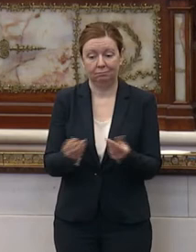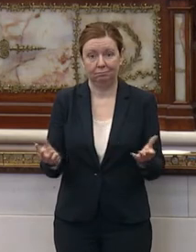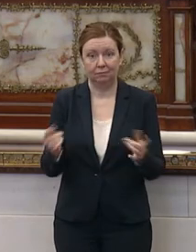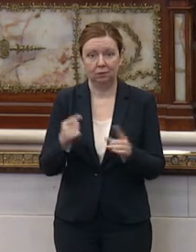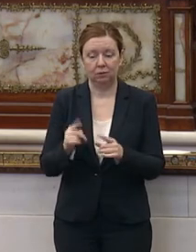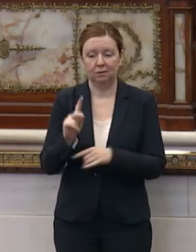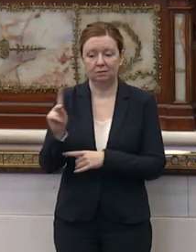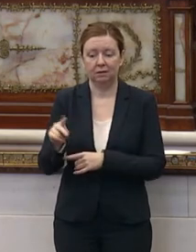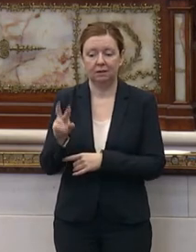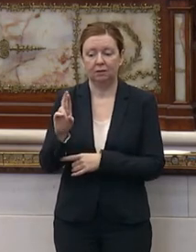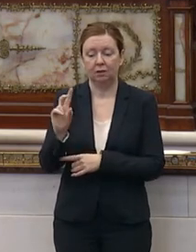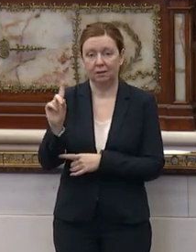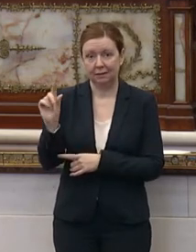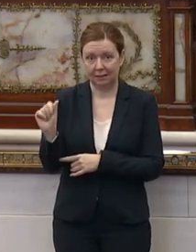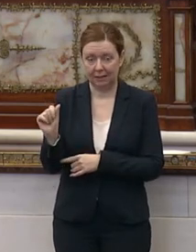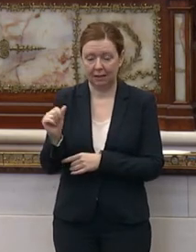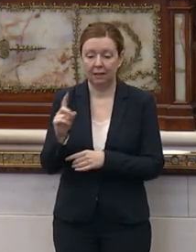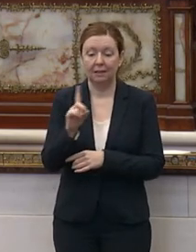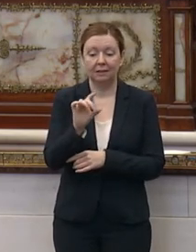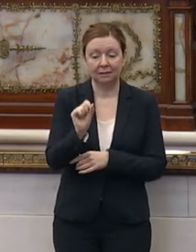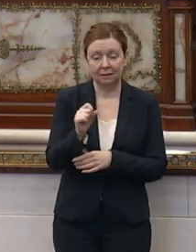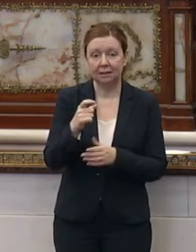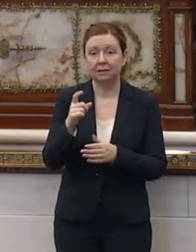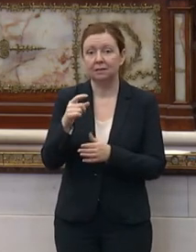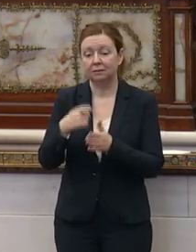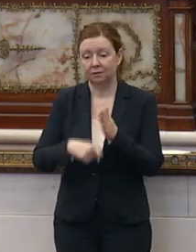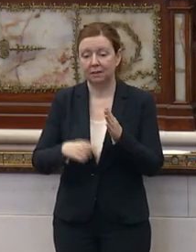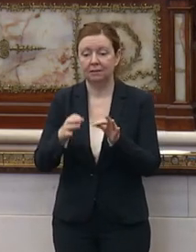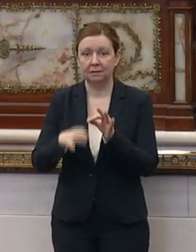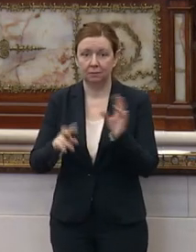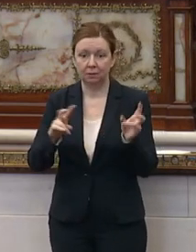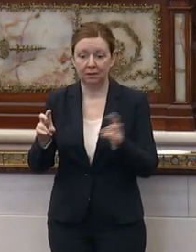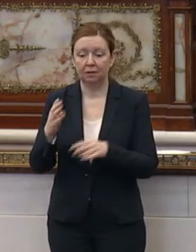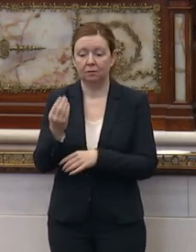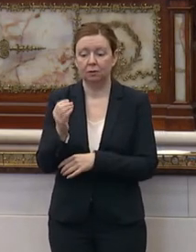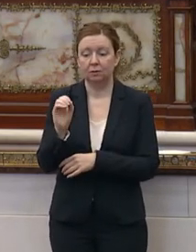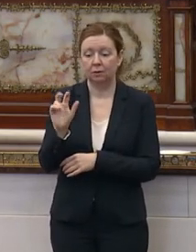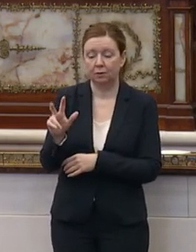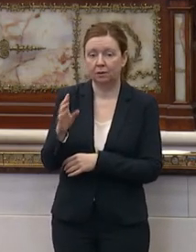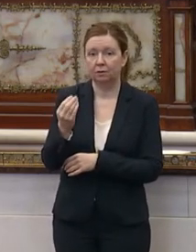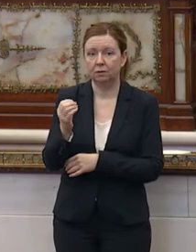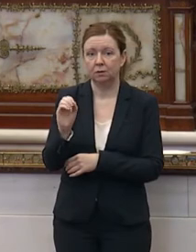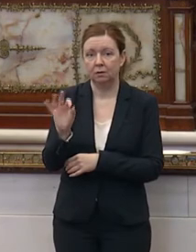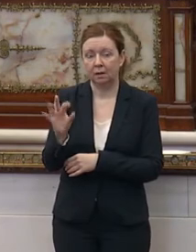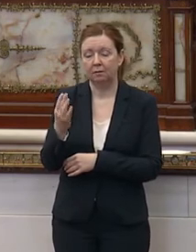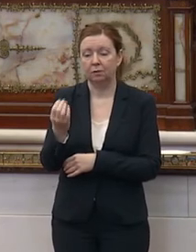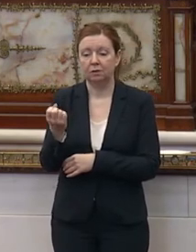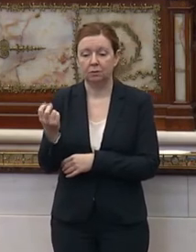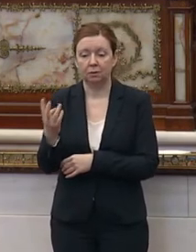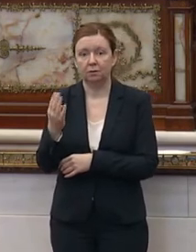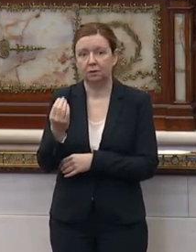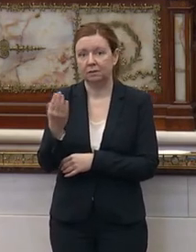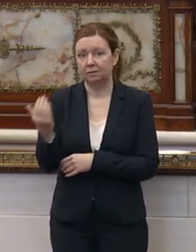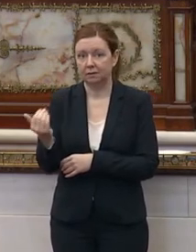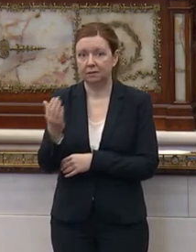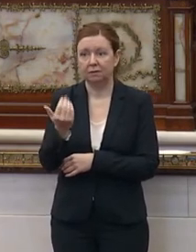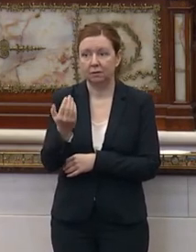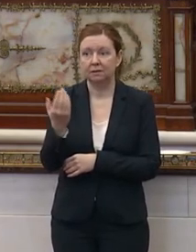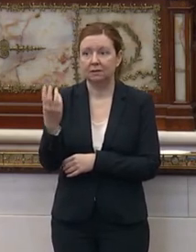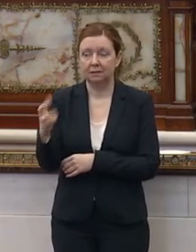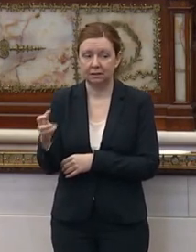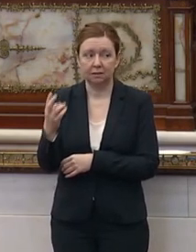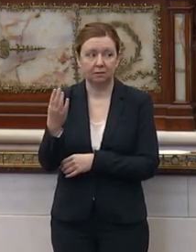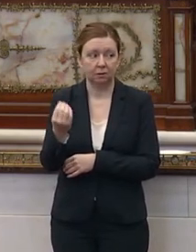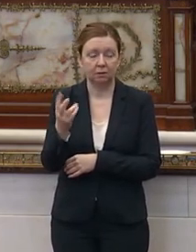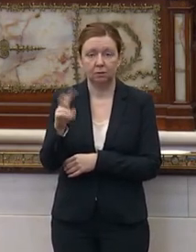deliver to the Philadelphia Redevelopment Authority deeds conveying fee simple title to 1403, 1409, 1412, 1415, 1416,